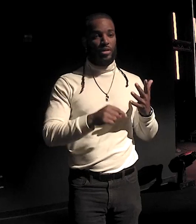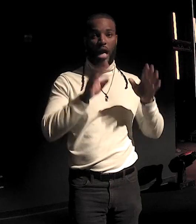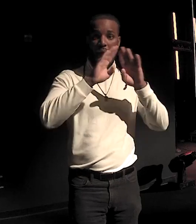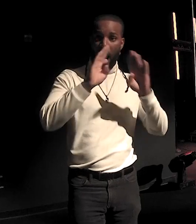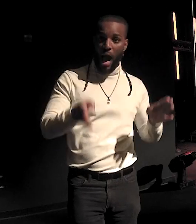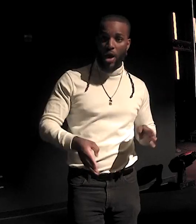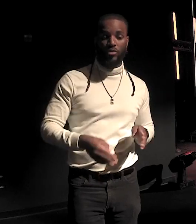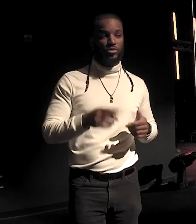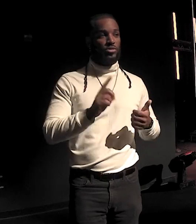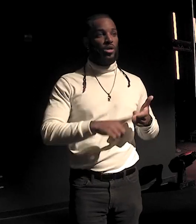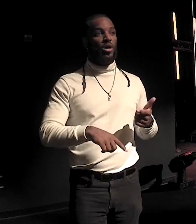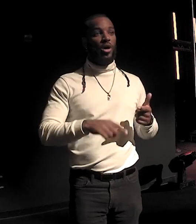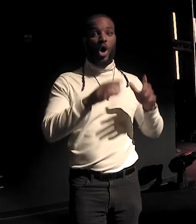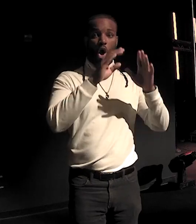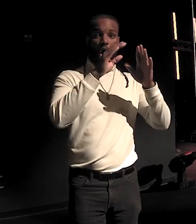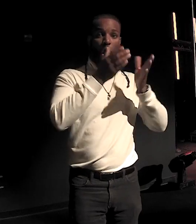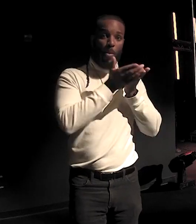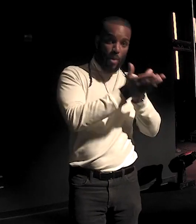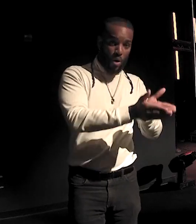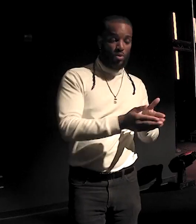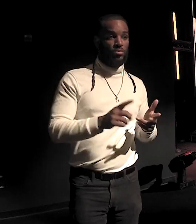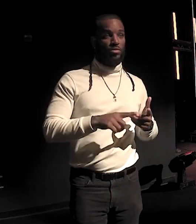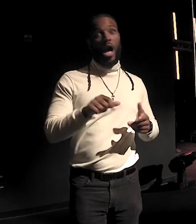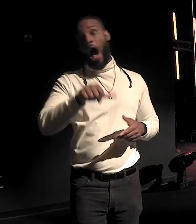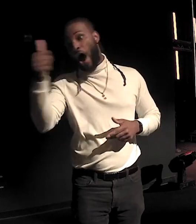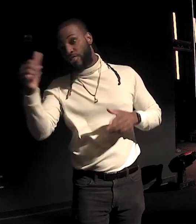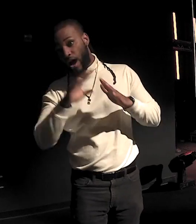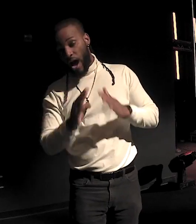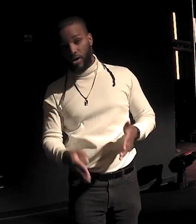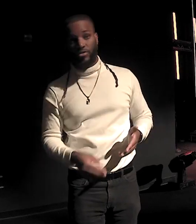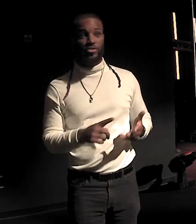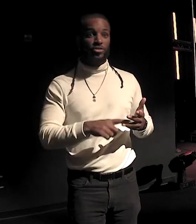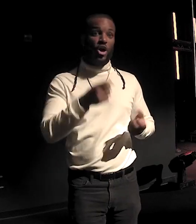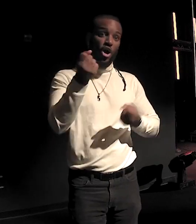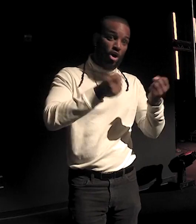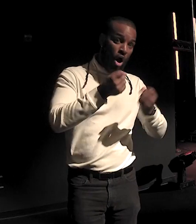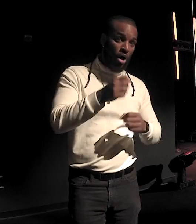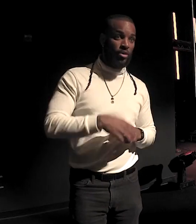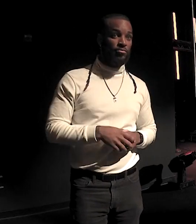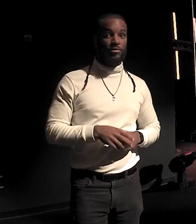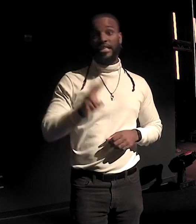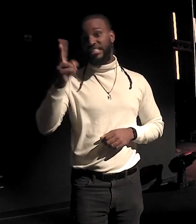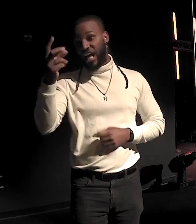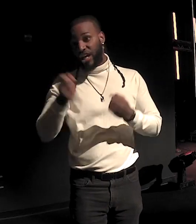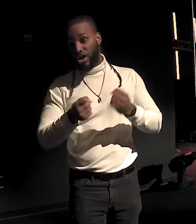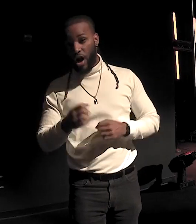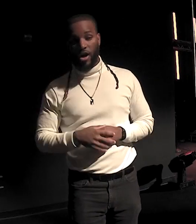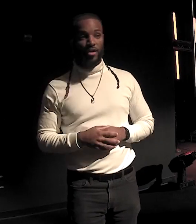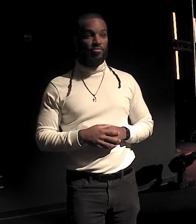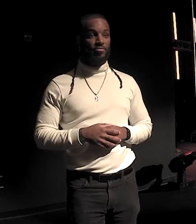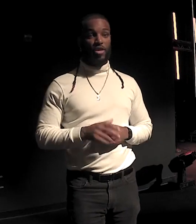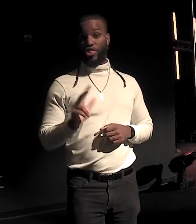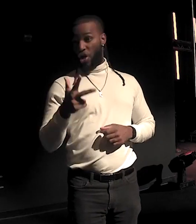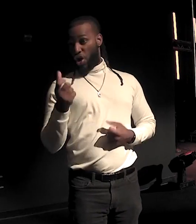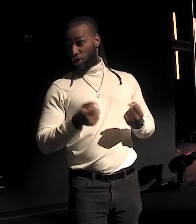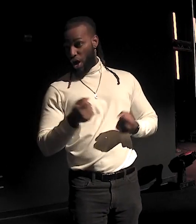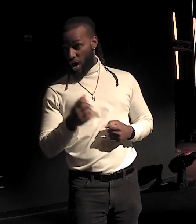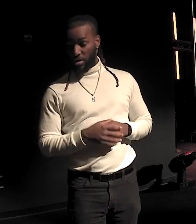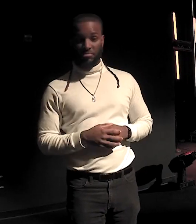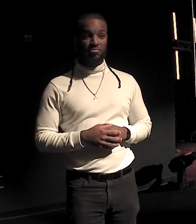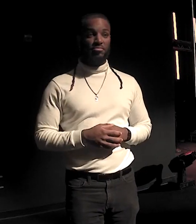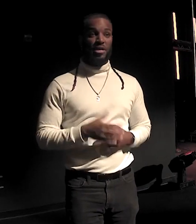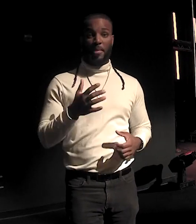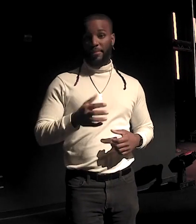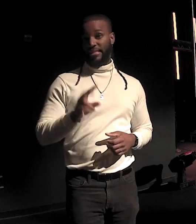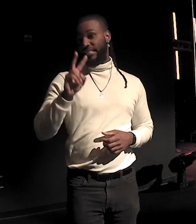a boat, a second house, a car, a second car, the fun car, or maybe the